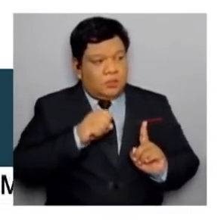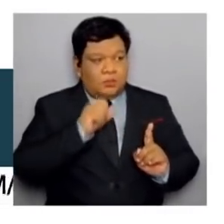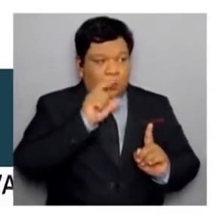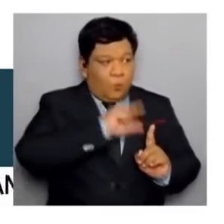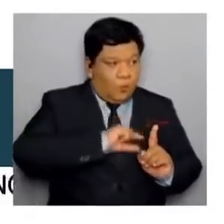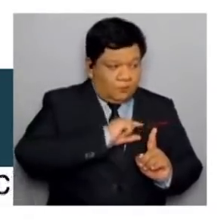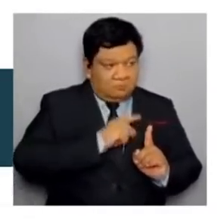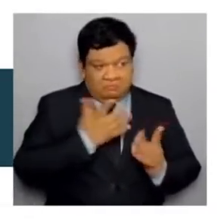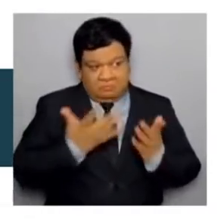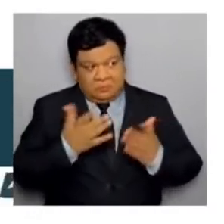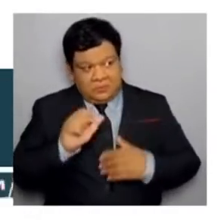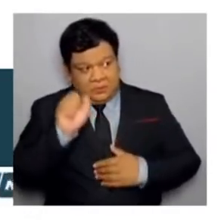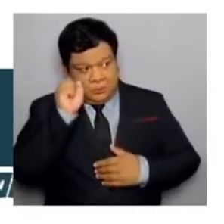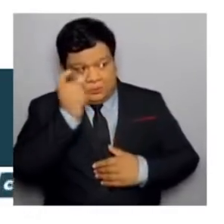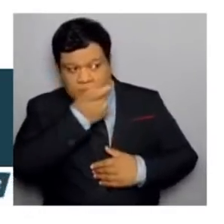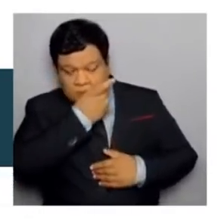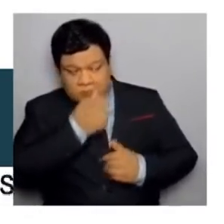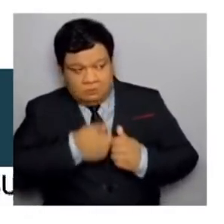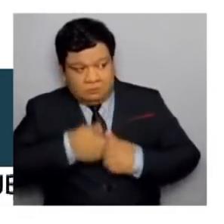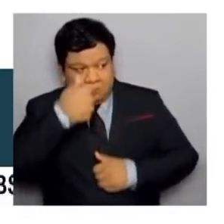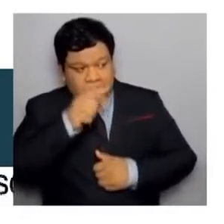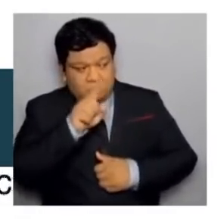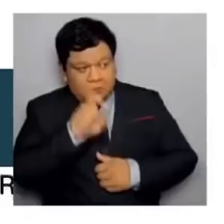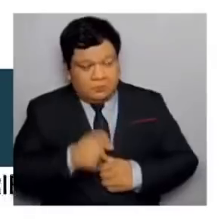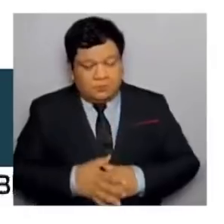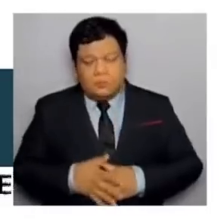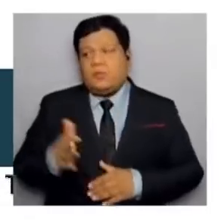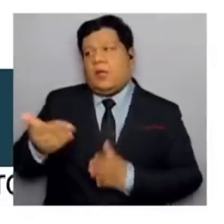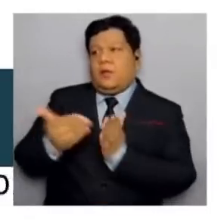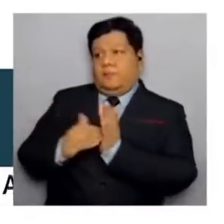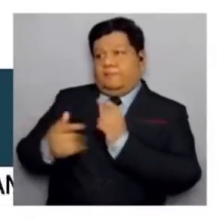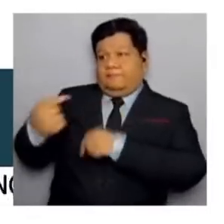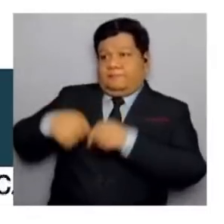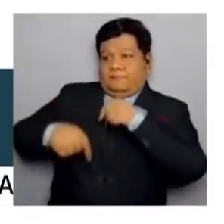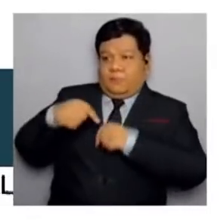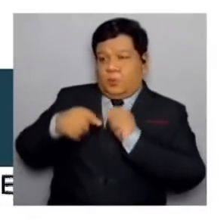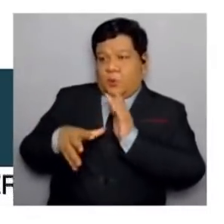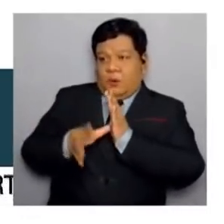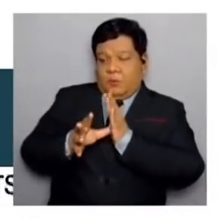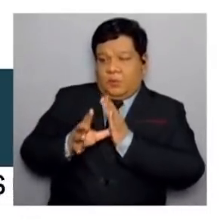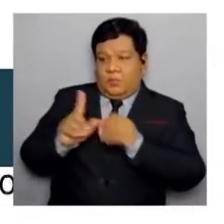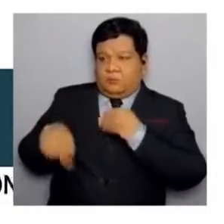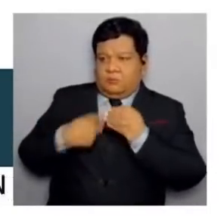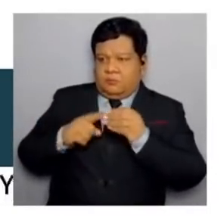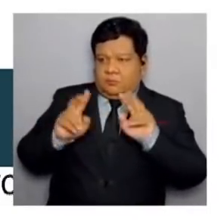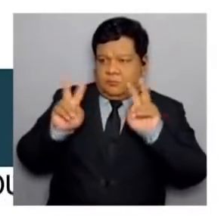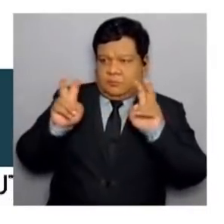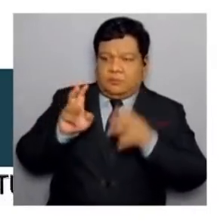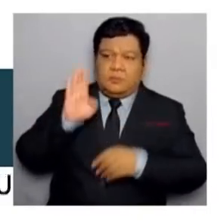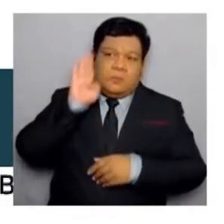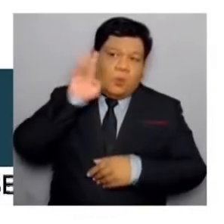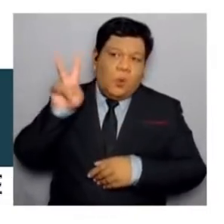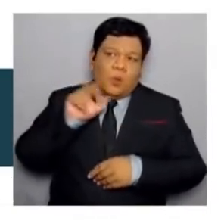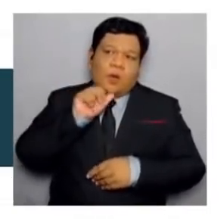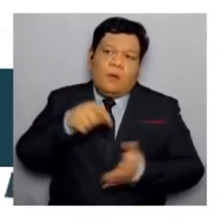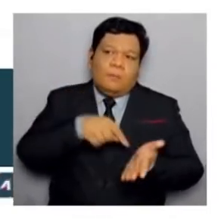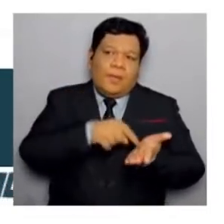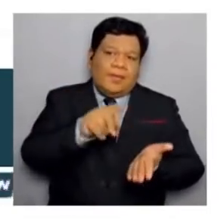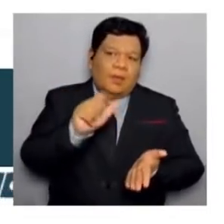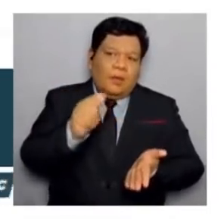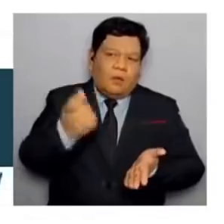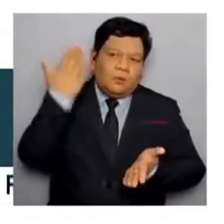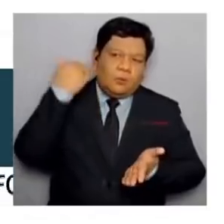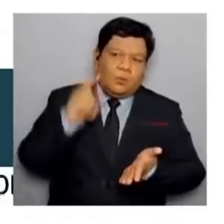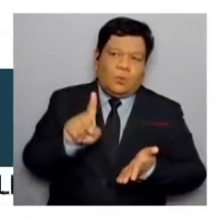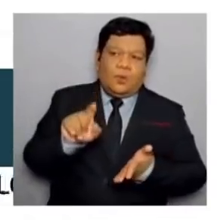nangyari sa COMELEC. So essentially, the issue is as regards Bongbong Marcos not paying his taxes back in 1985. No?